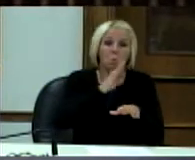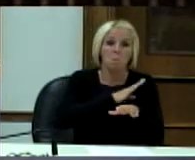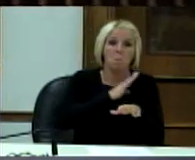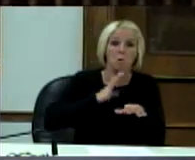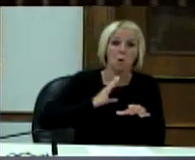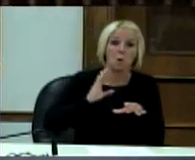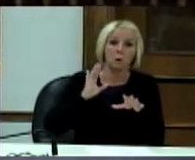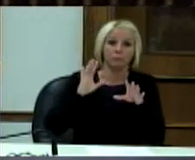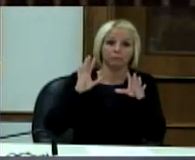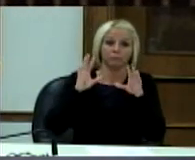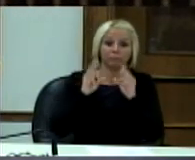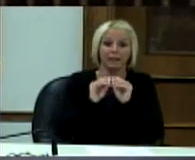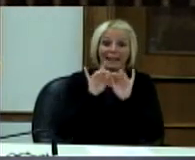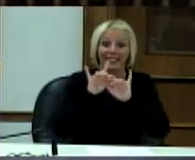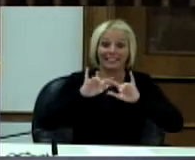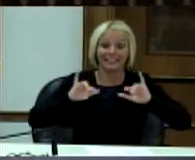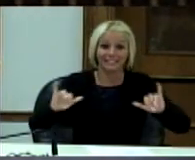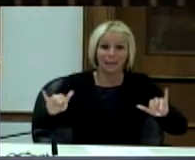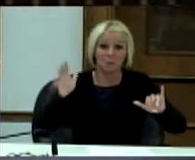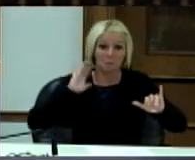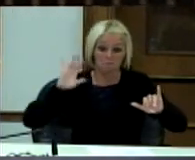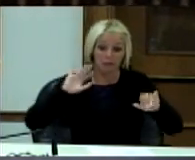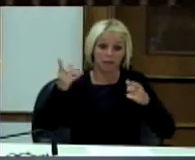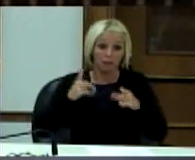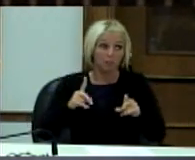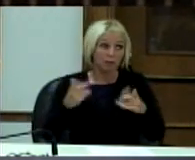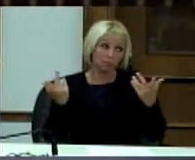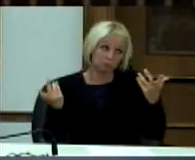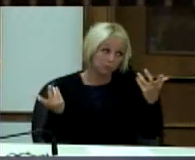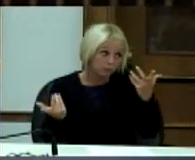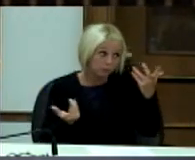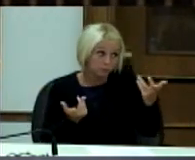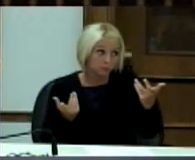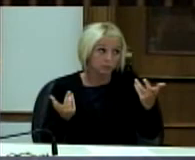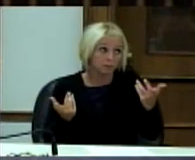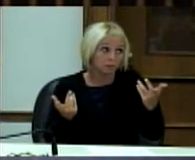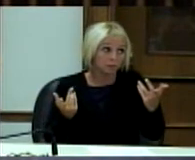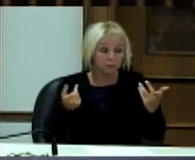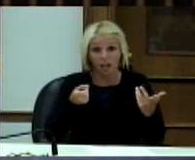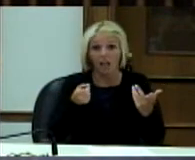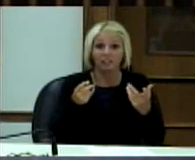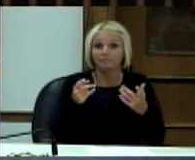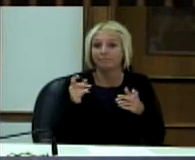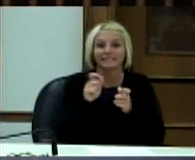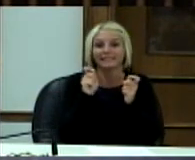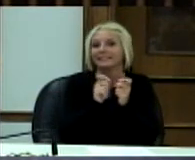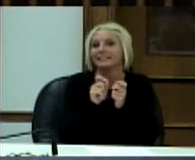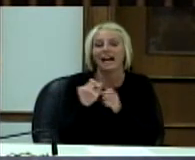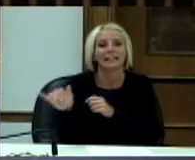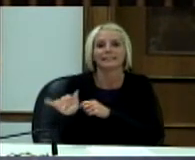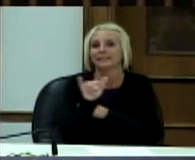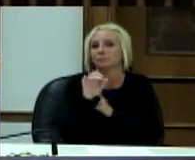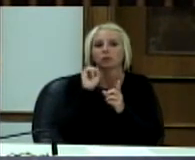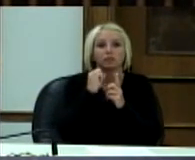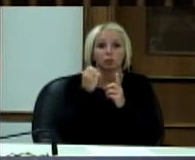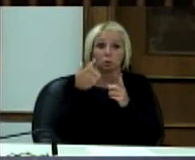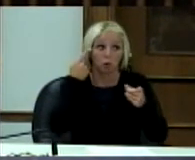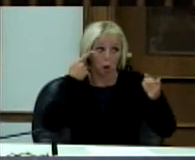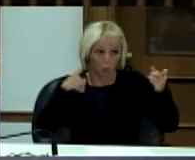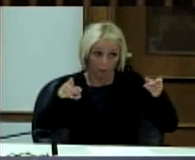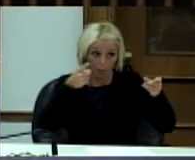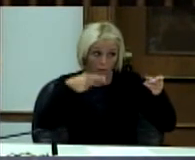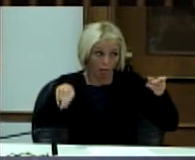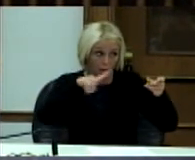board meeting at the same time before the work session? We've done that in the past in these exact type of situations. Is that agreeable?